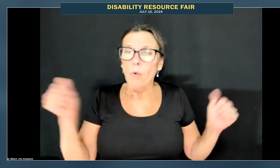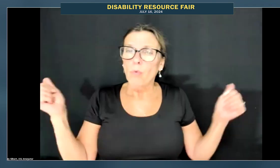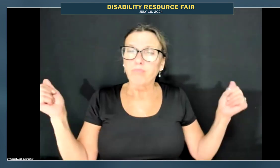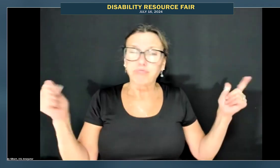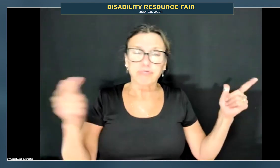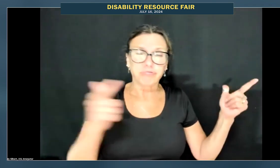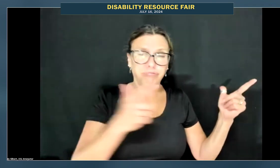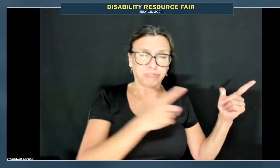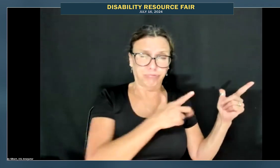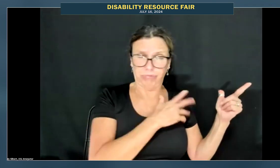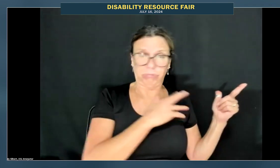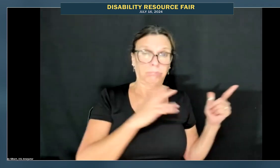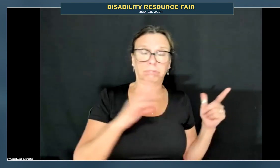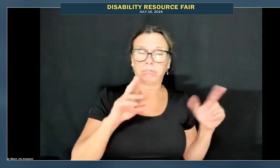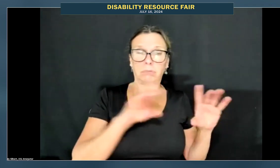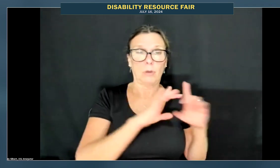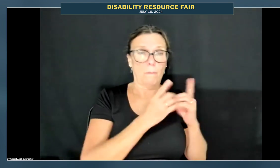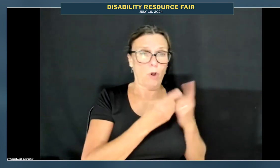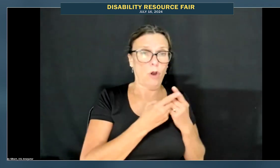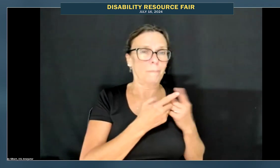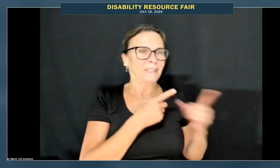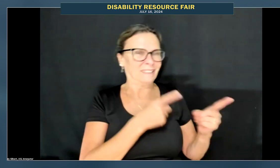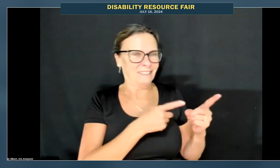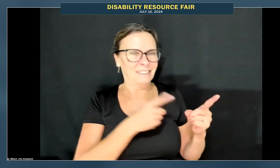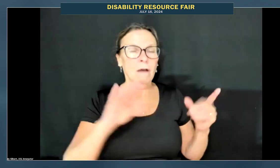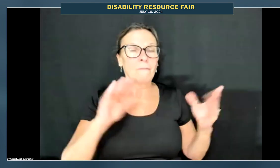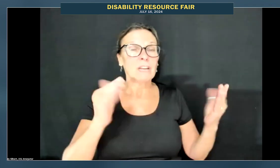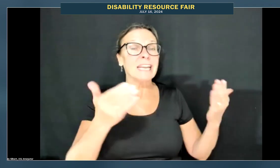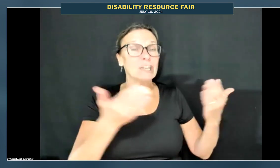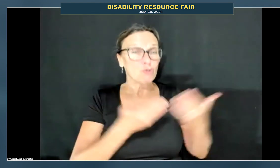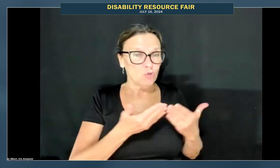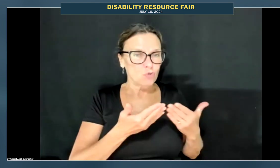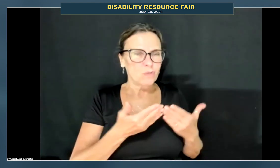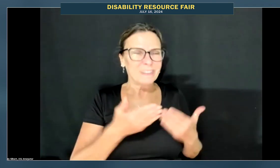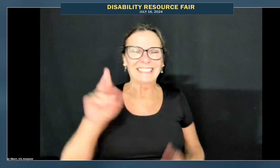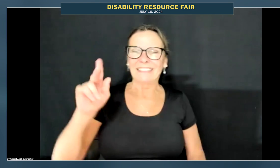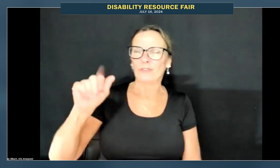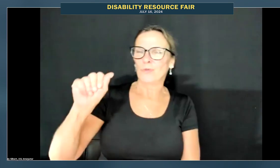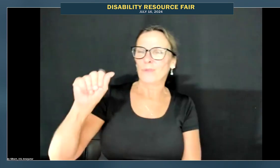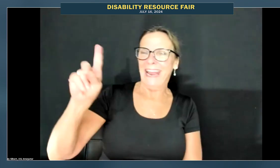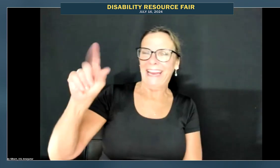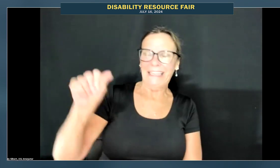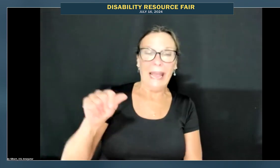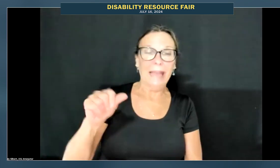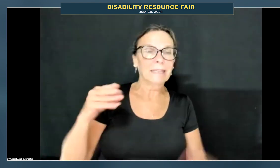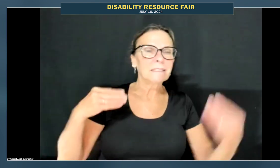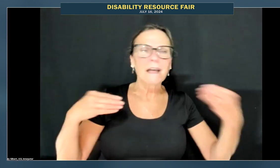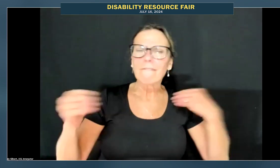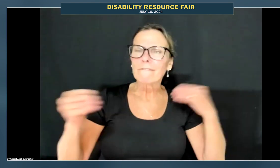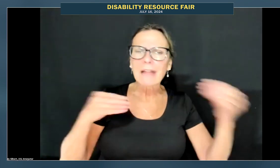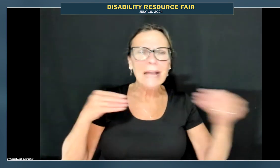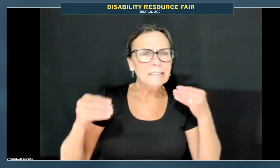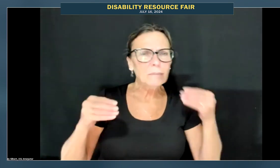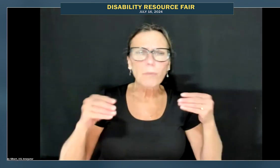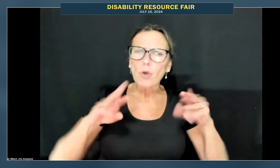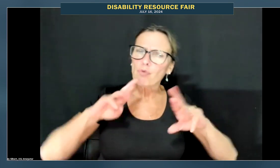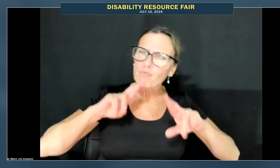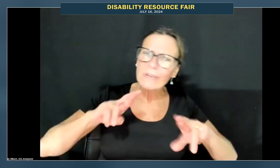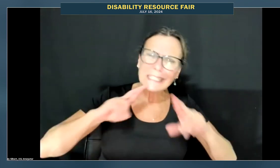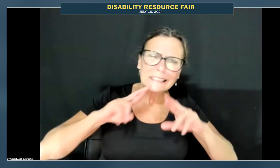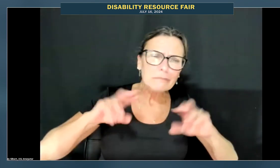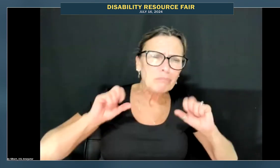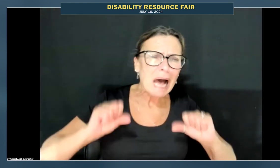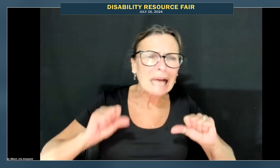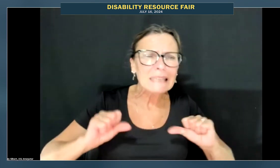in introducing the key to the ADA is flexible, responsive problem solving.